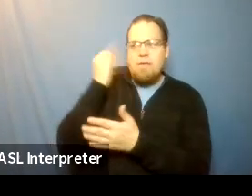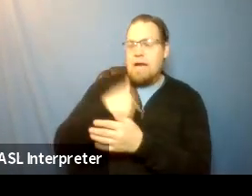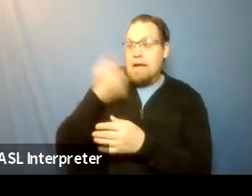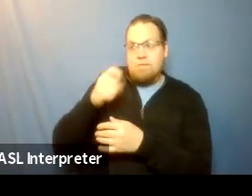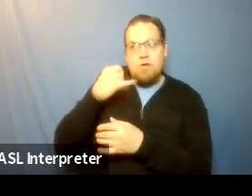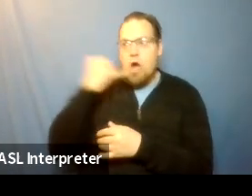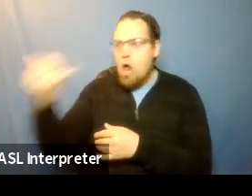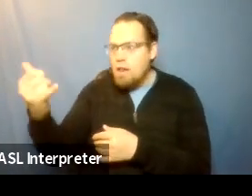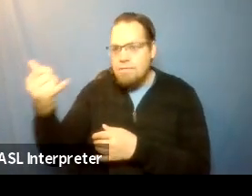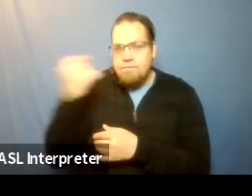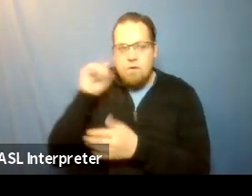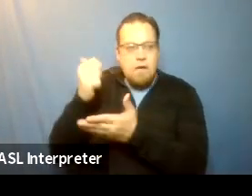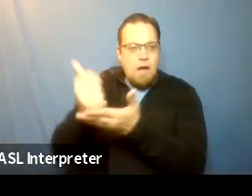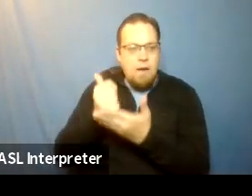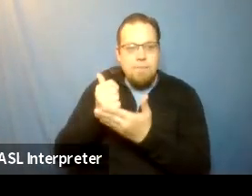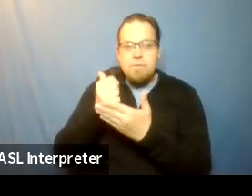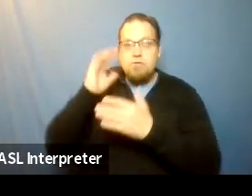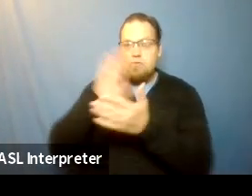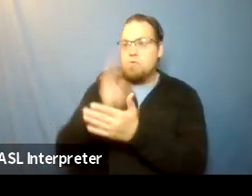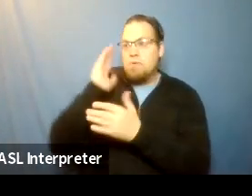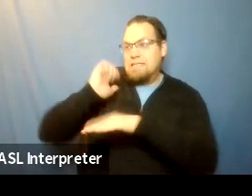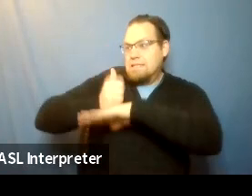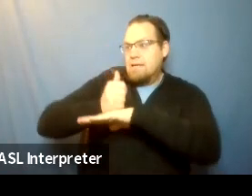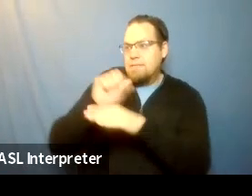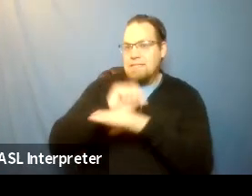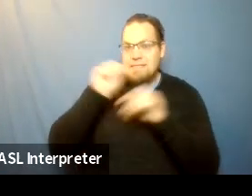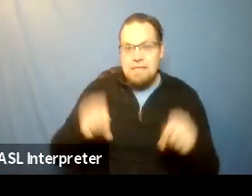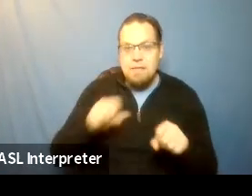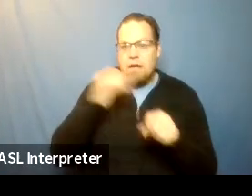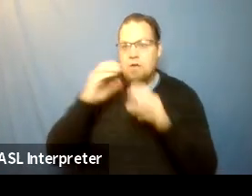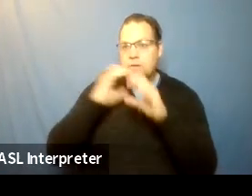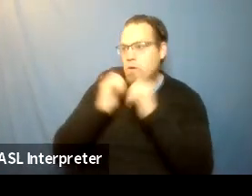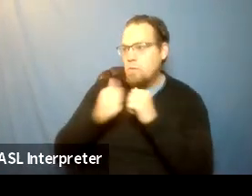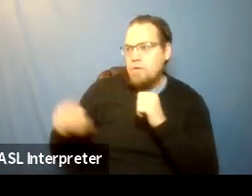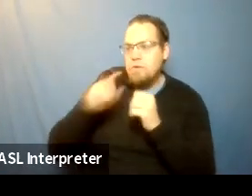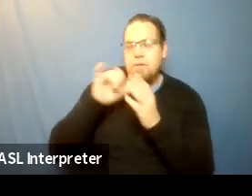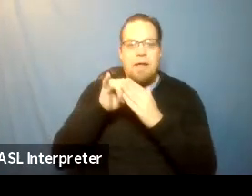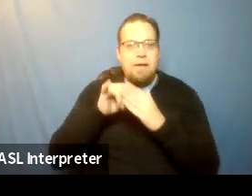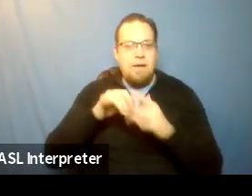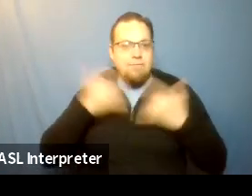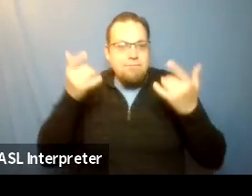help, schools will set up their systems and communicate with you in their events how they